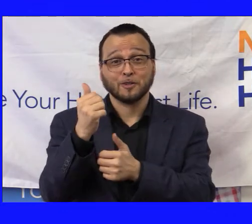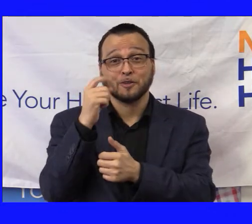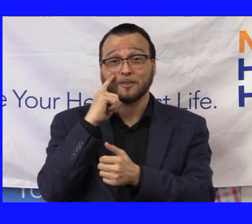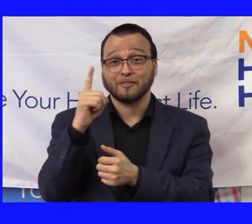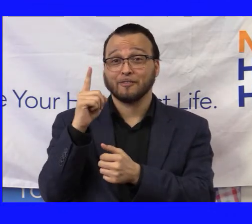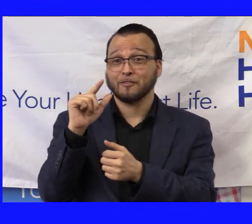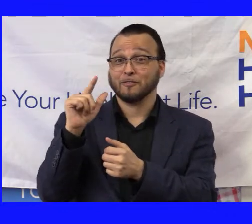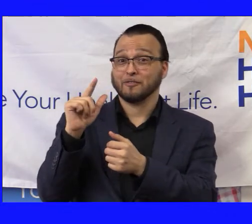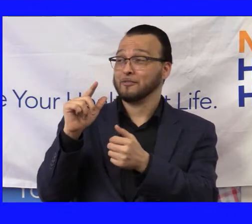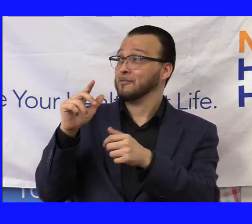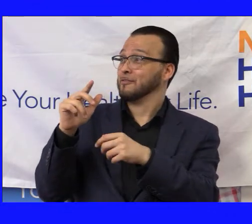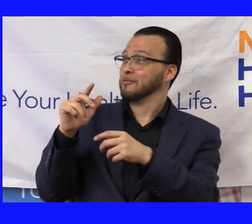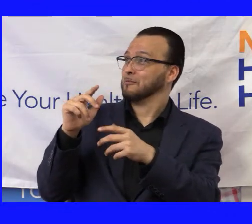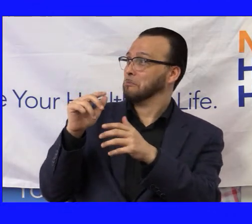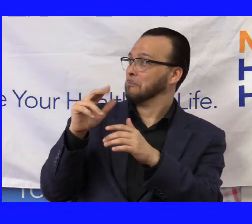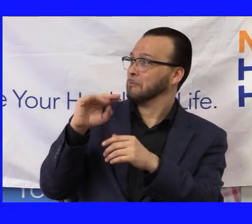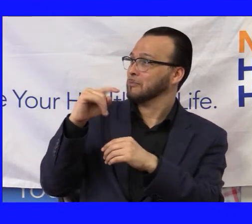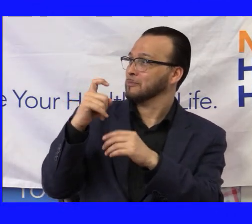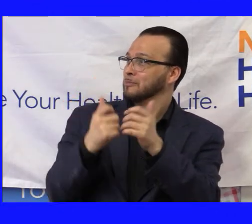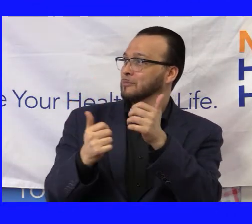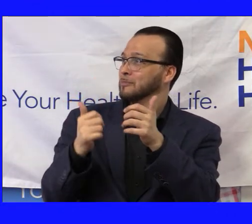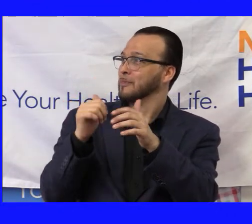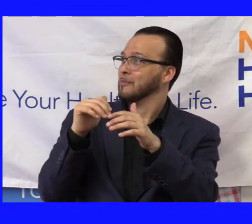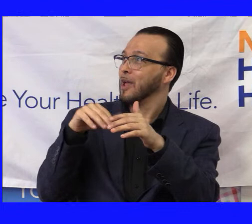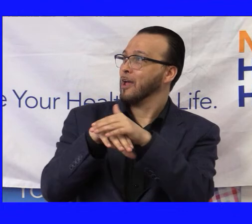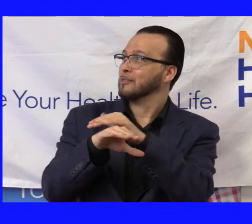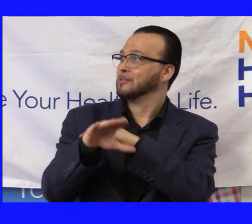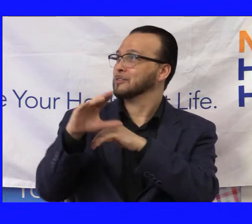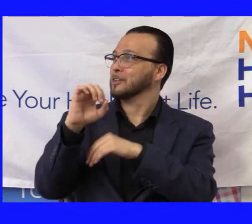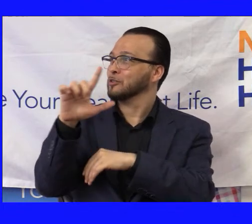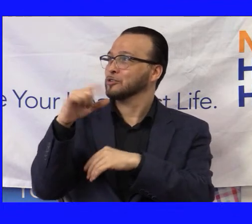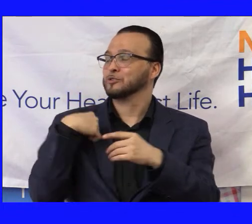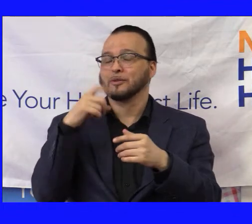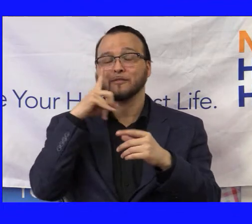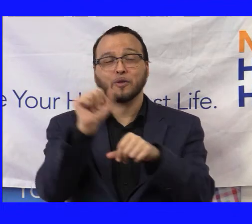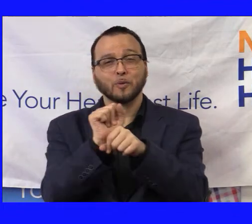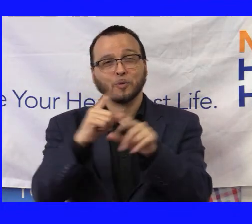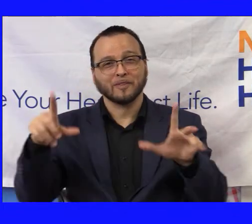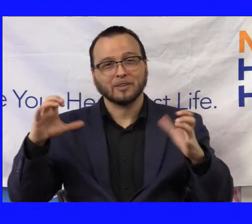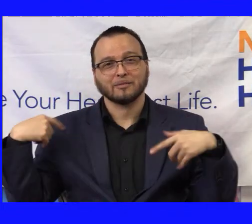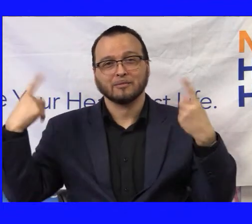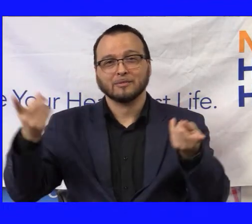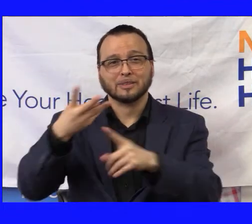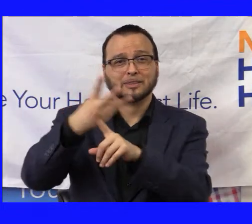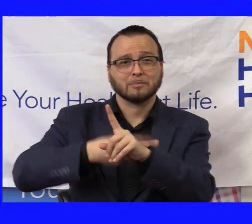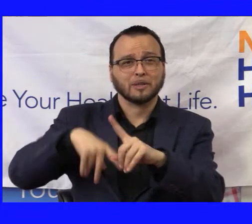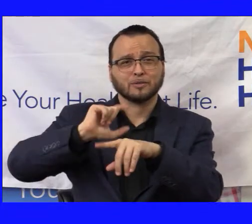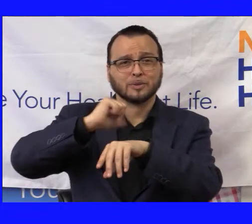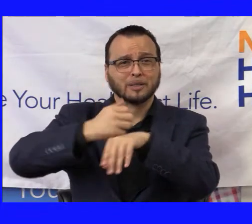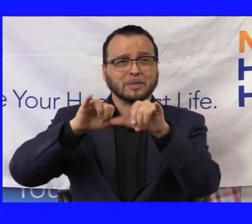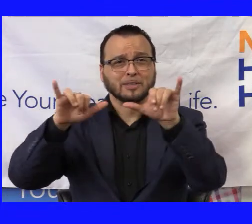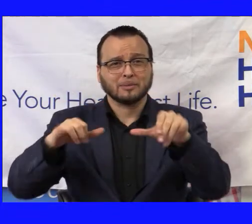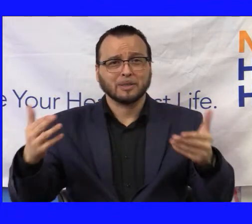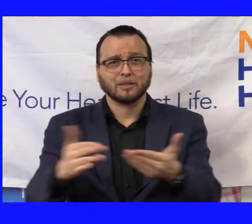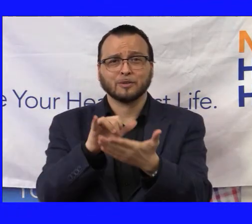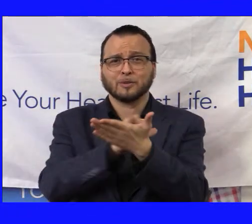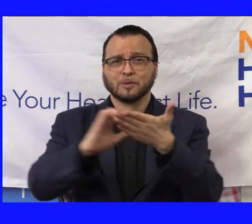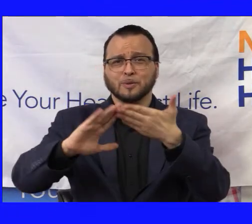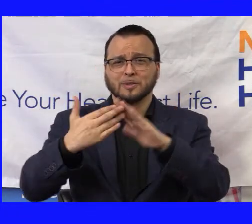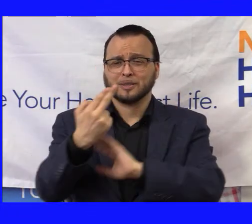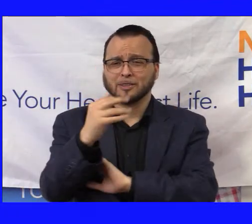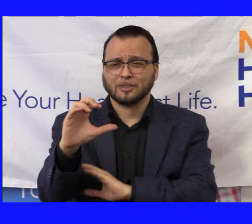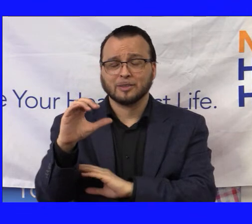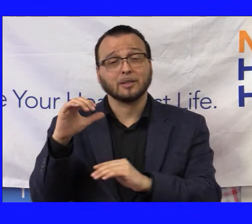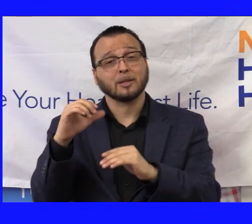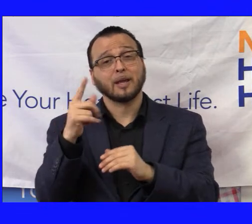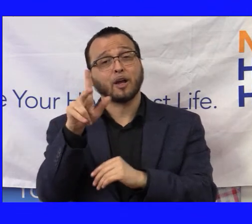Council, and we're very proud of the work that we've spent during the last 6 months or so, just setting the infrastructure here at New York City Health and Hospitals. The Equity and